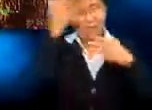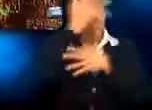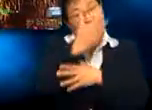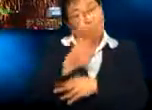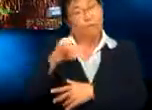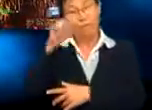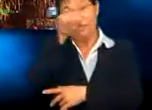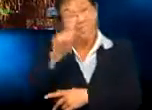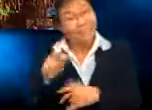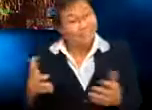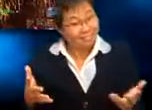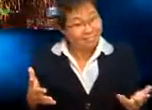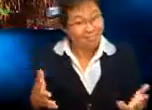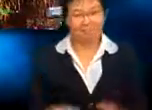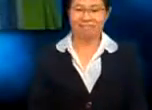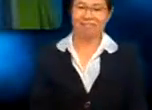isn't it?